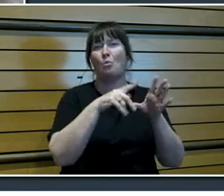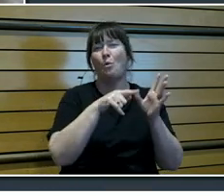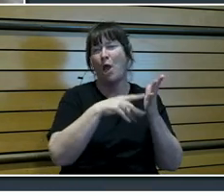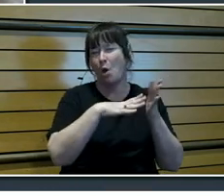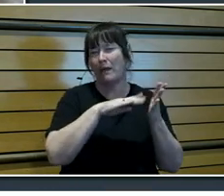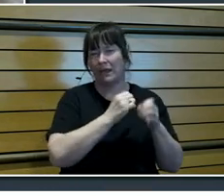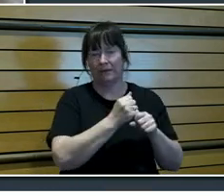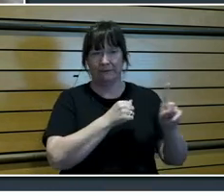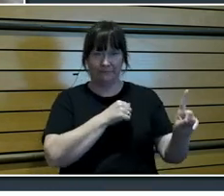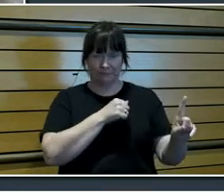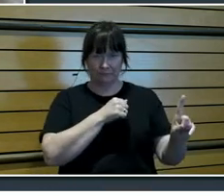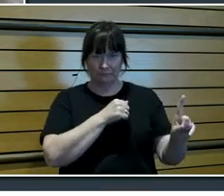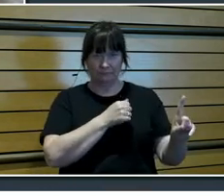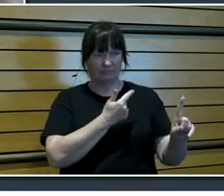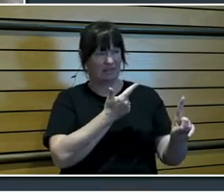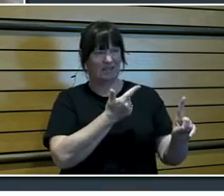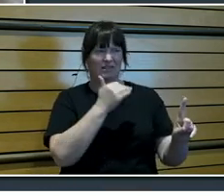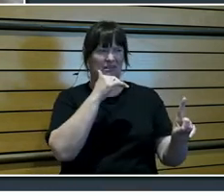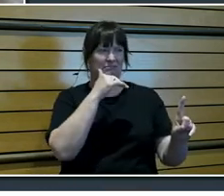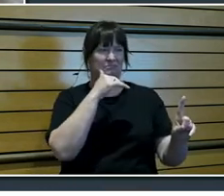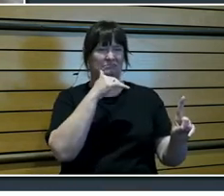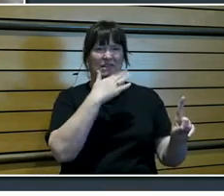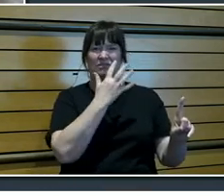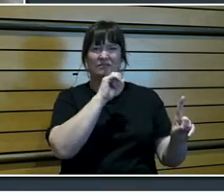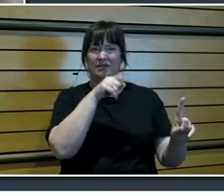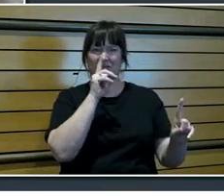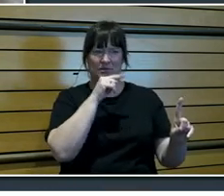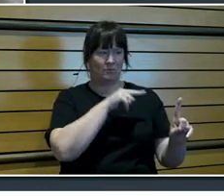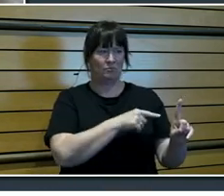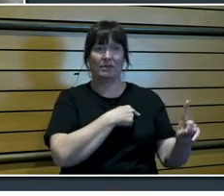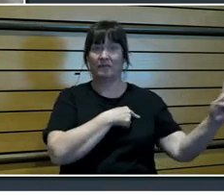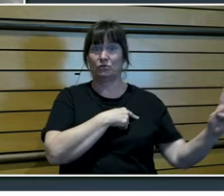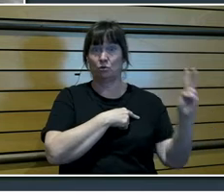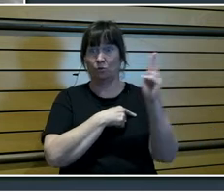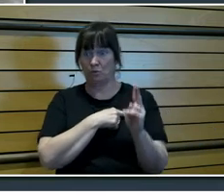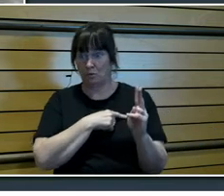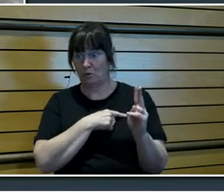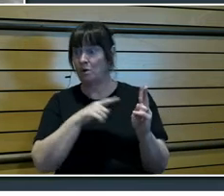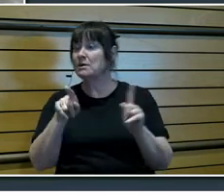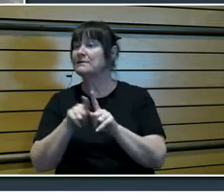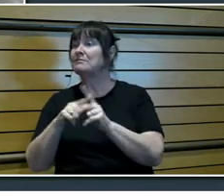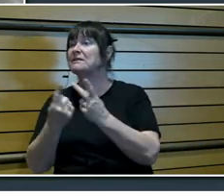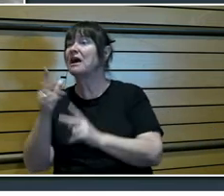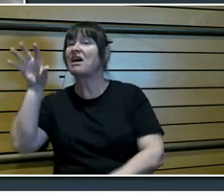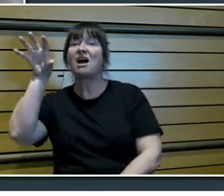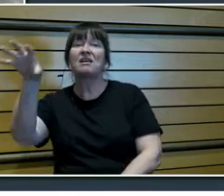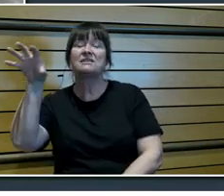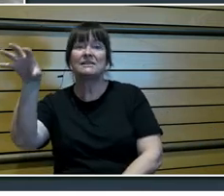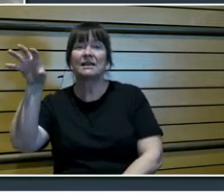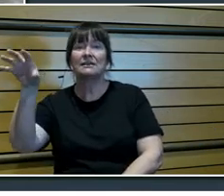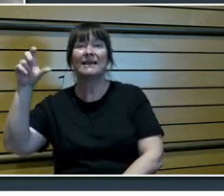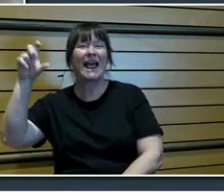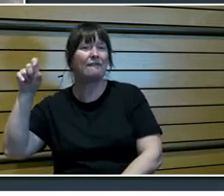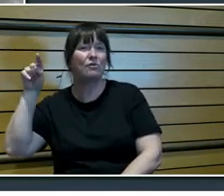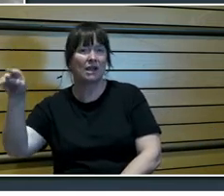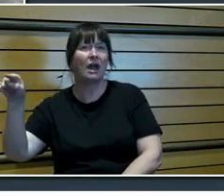over 750,000 people, has the same representation in the Senate as the nearly 40 million citizens of